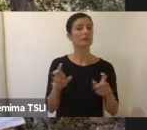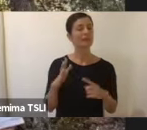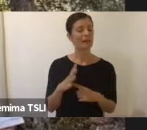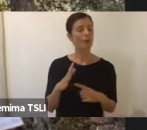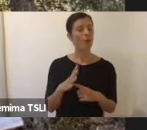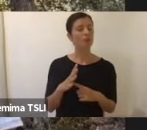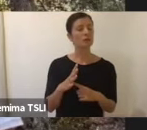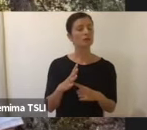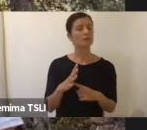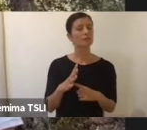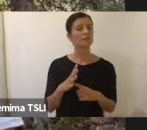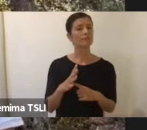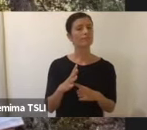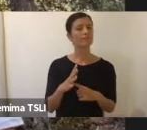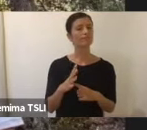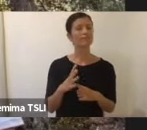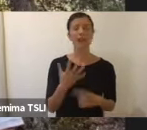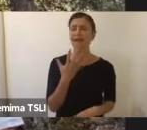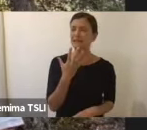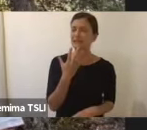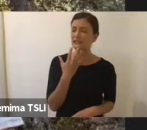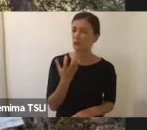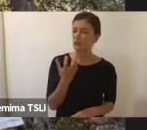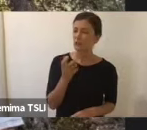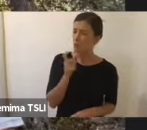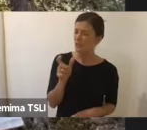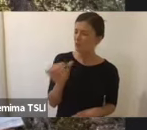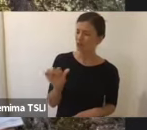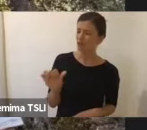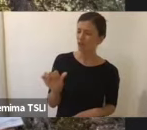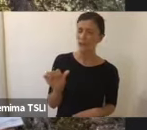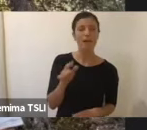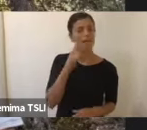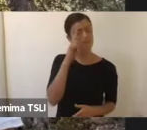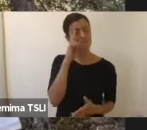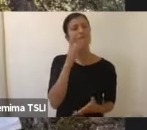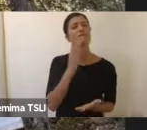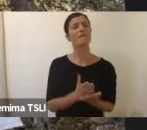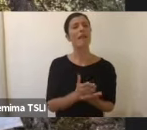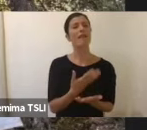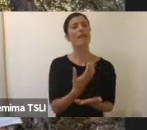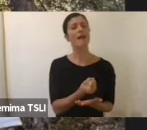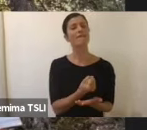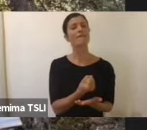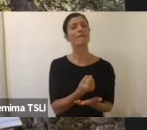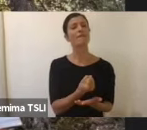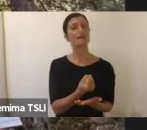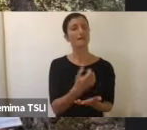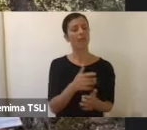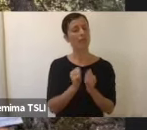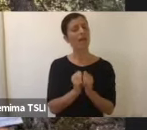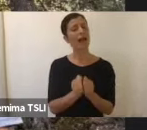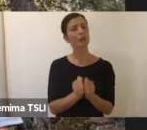I think courage isn't a word I use but I would say just have faith in the faith Shrada and in the value of it